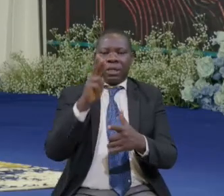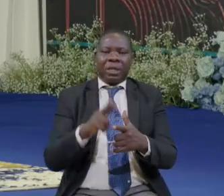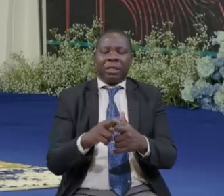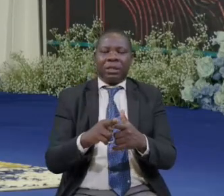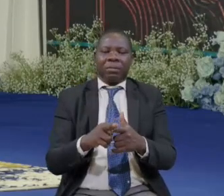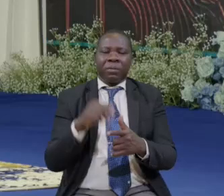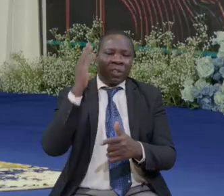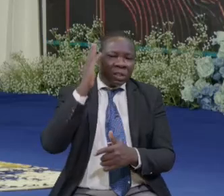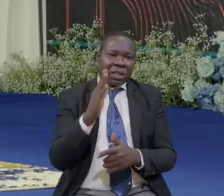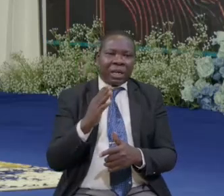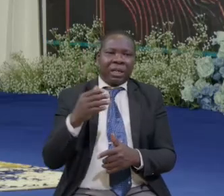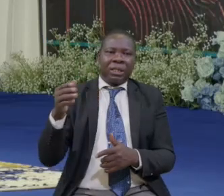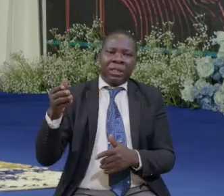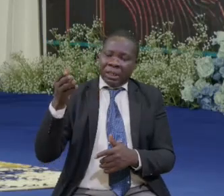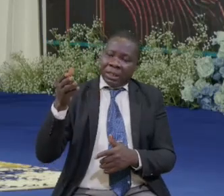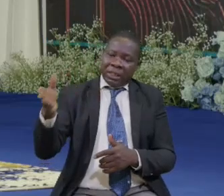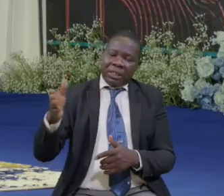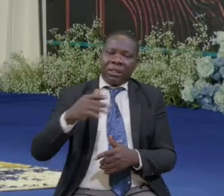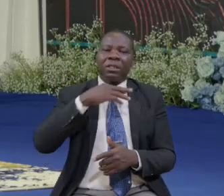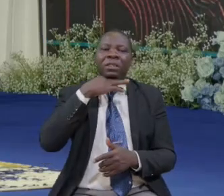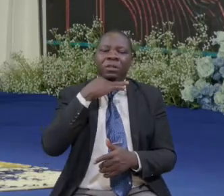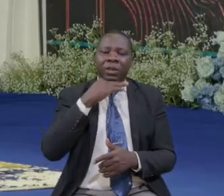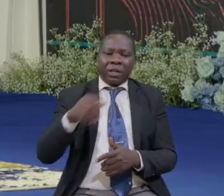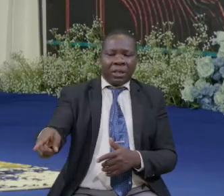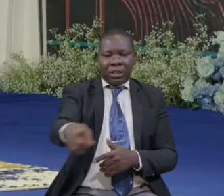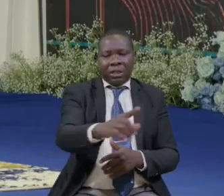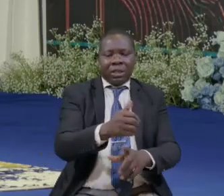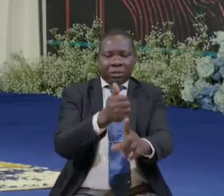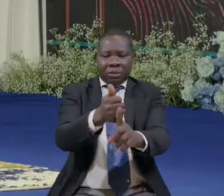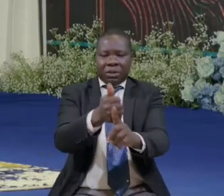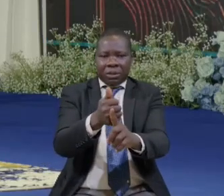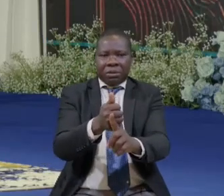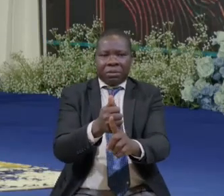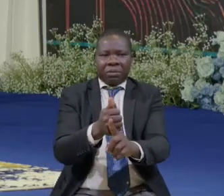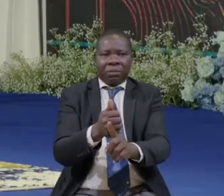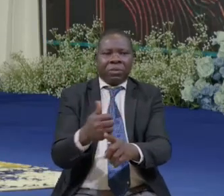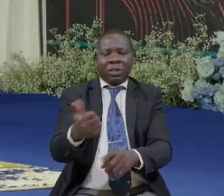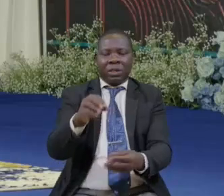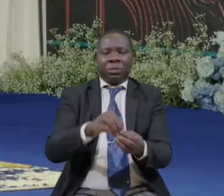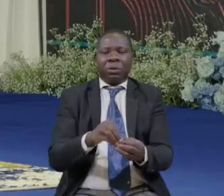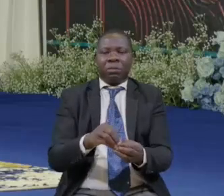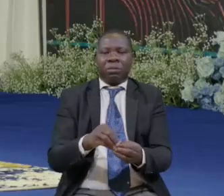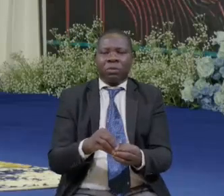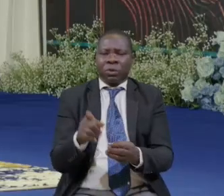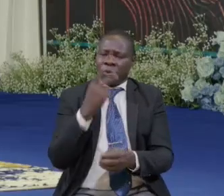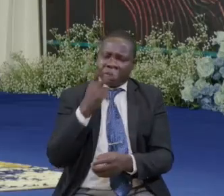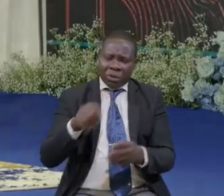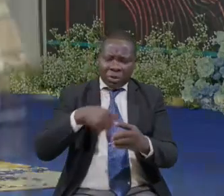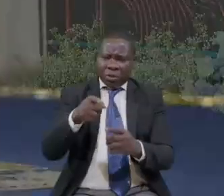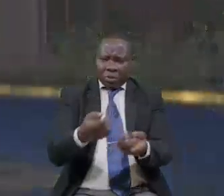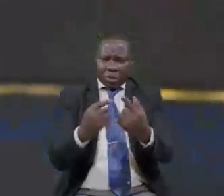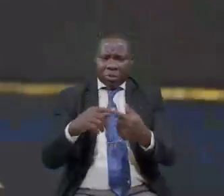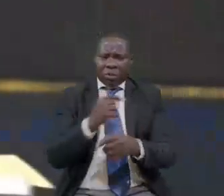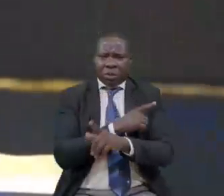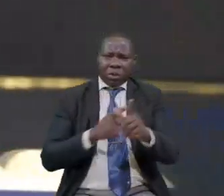they defile themselves anymore. You see, when you come to the Lord and you